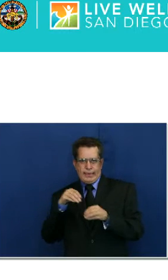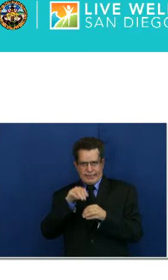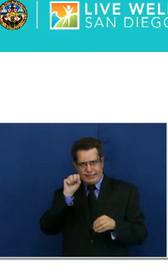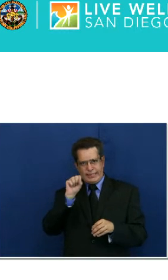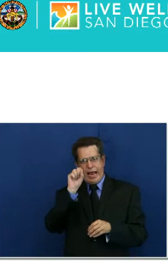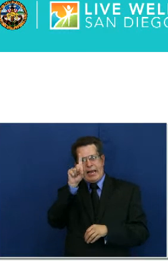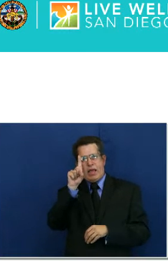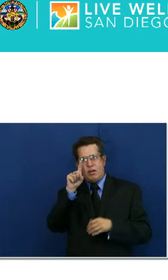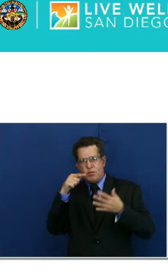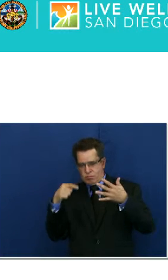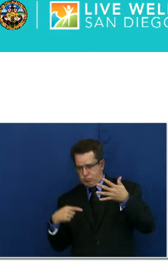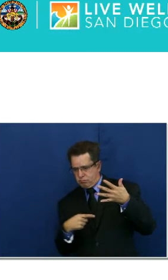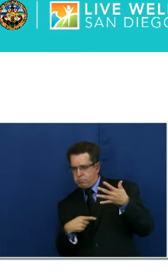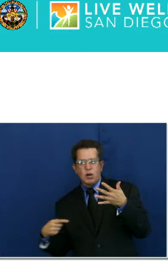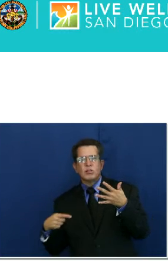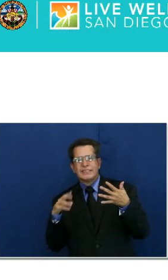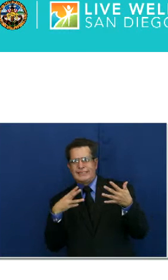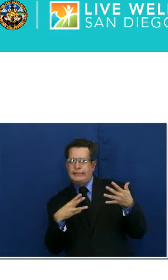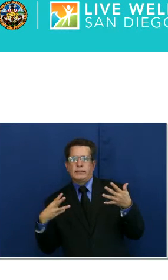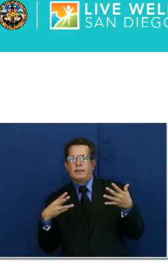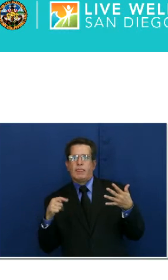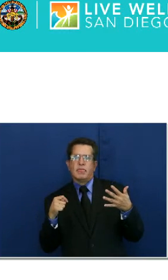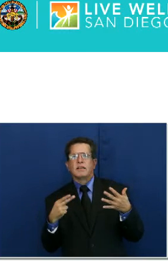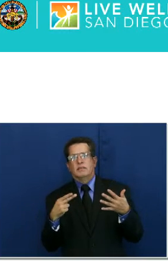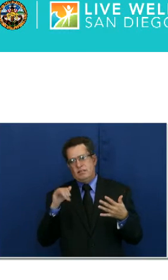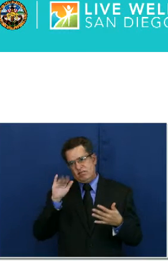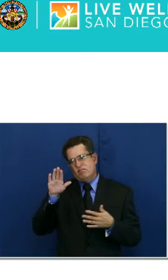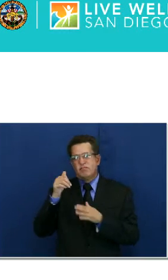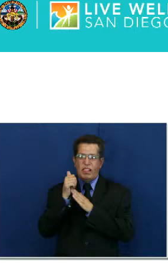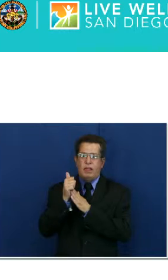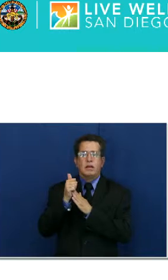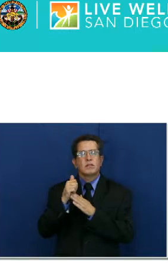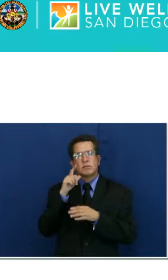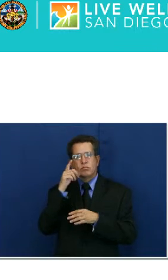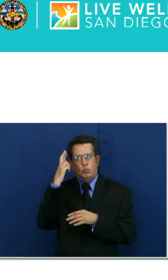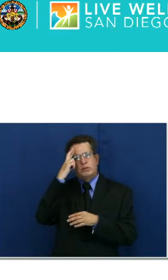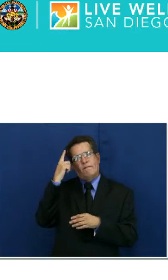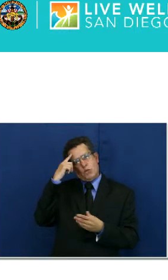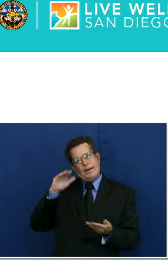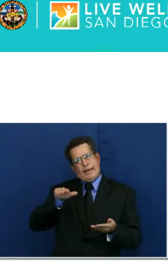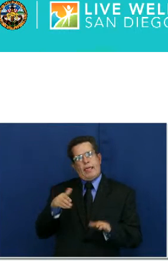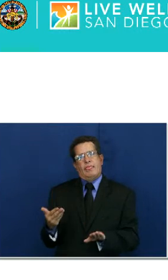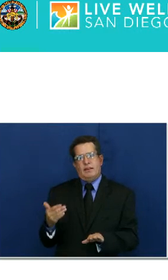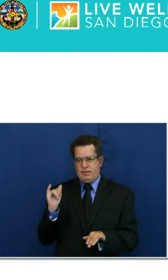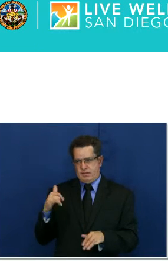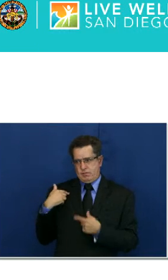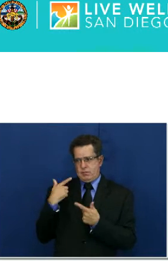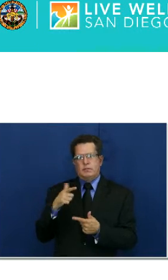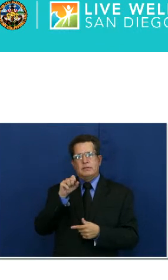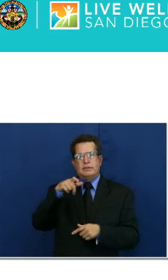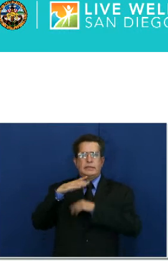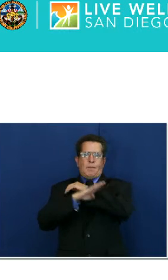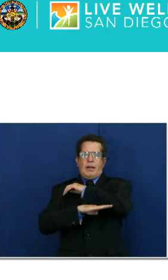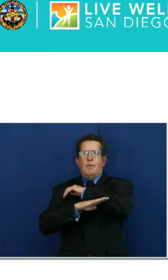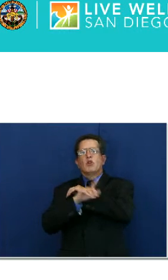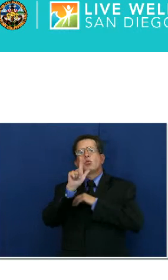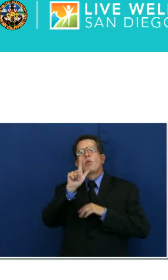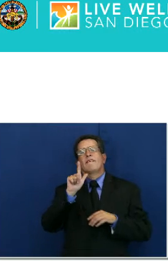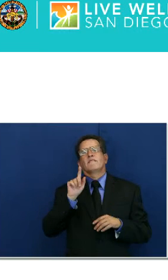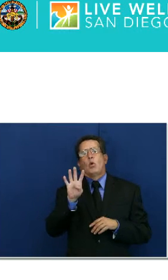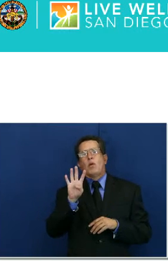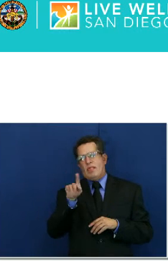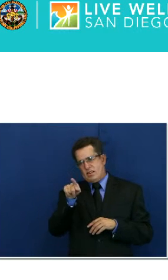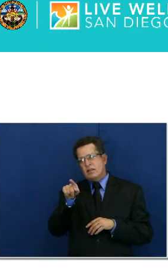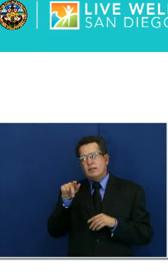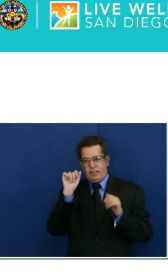County as of the data on September 24th. And this information obviously is subject